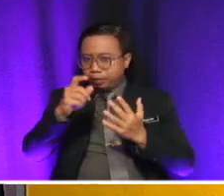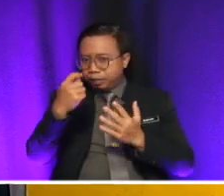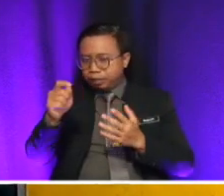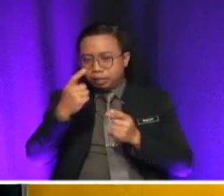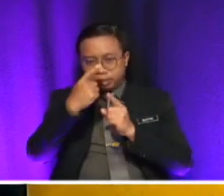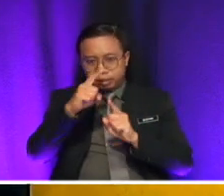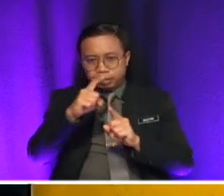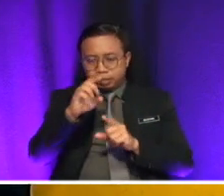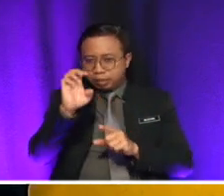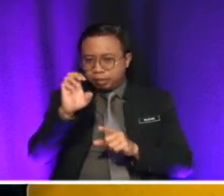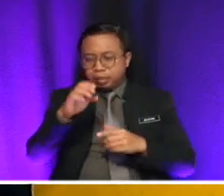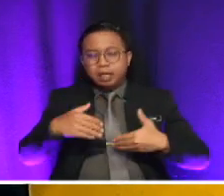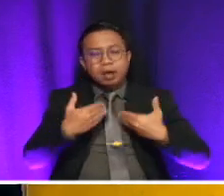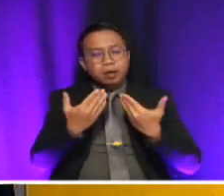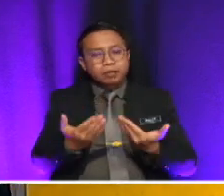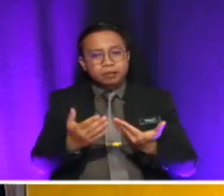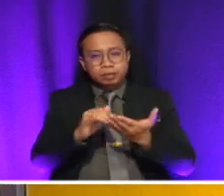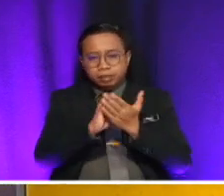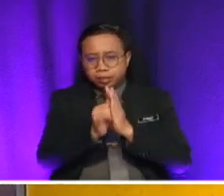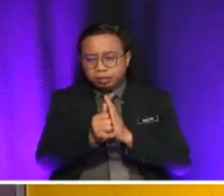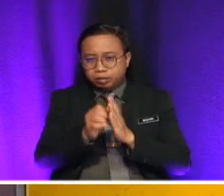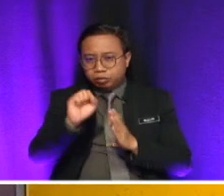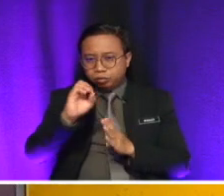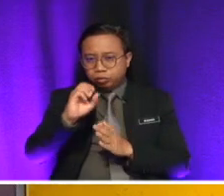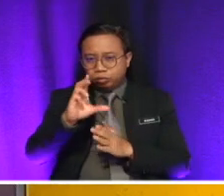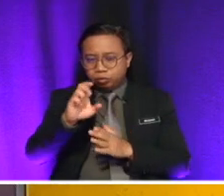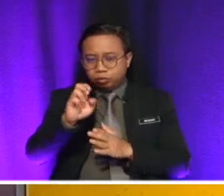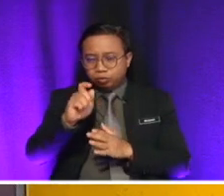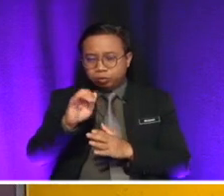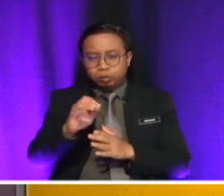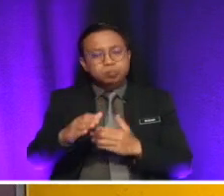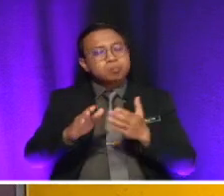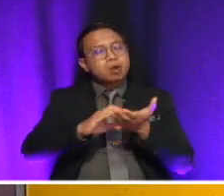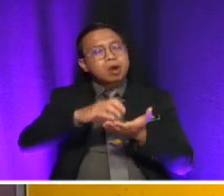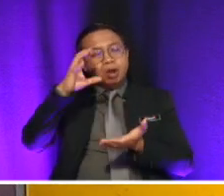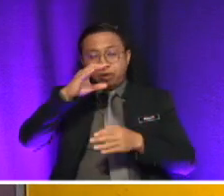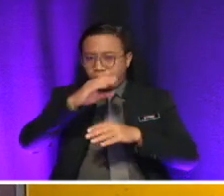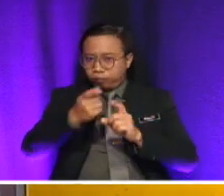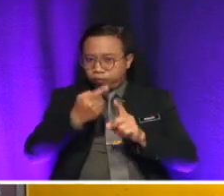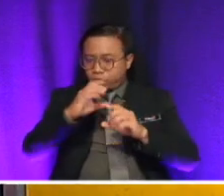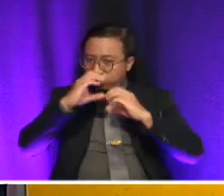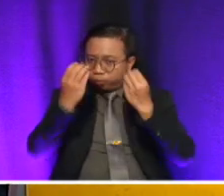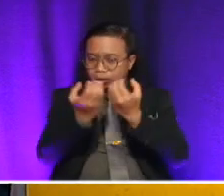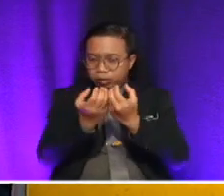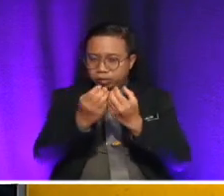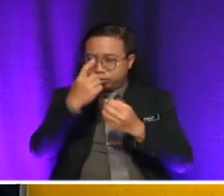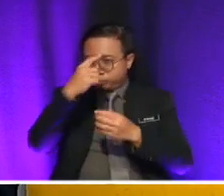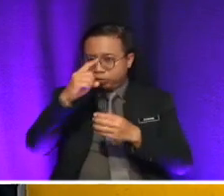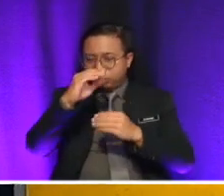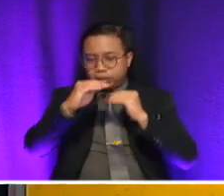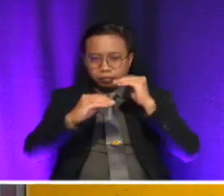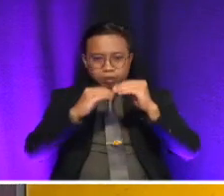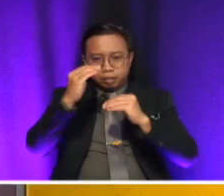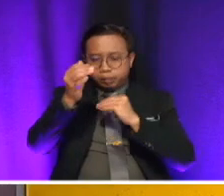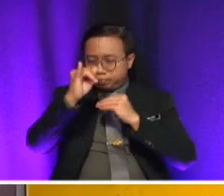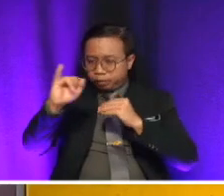as E. However, this solution is generally too expensive for communities in the developing world. Okay, so that is why